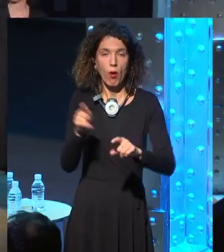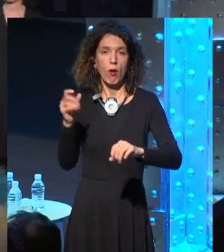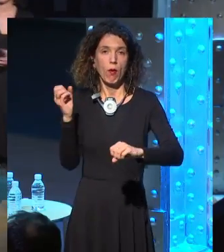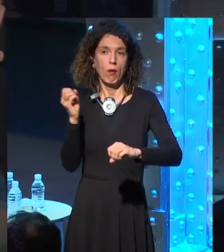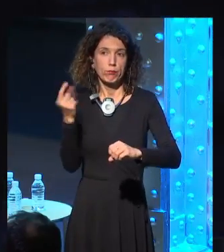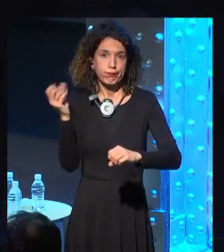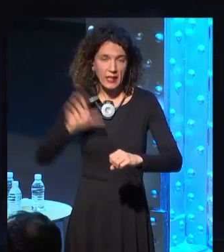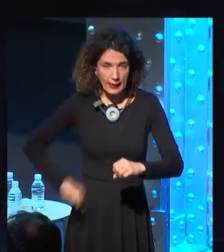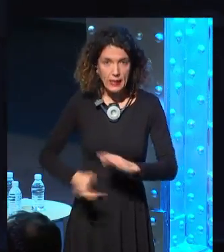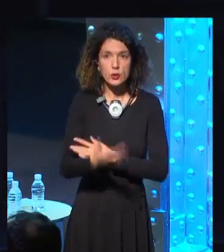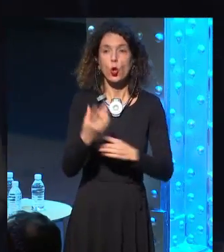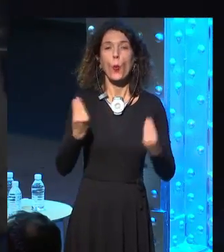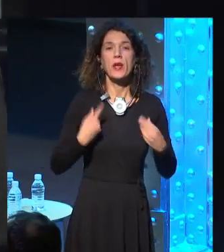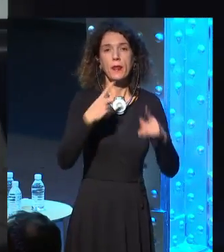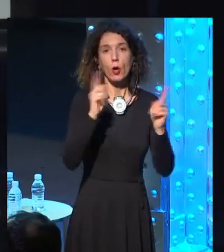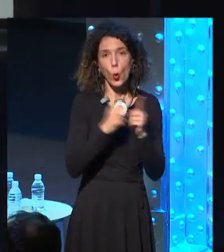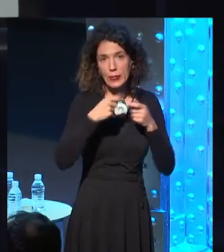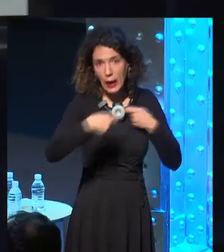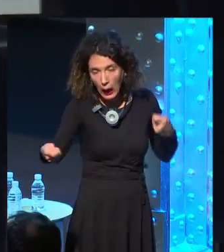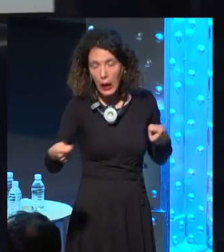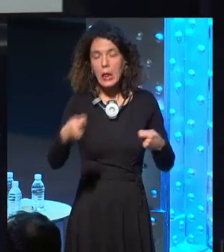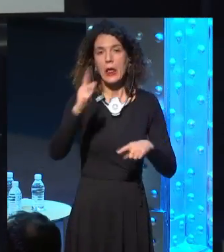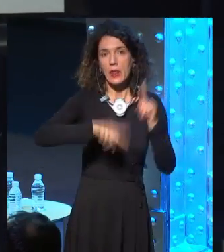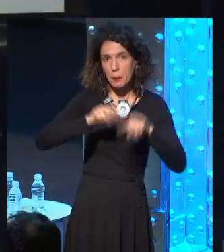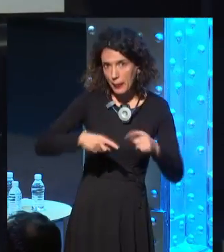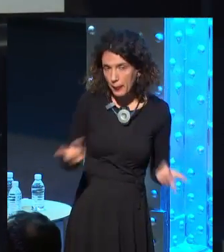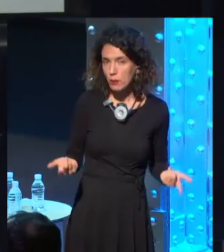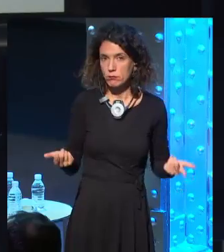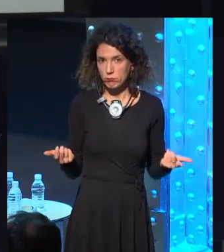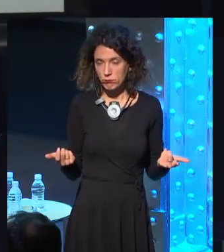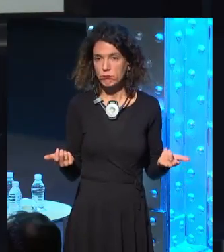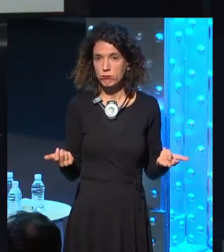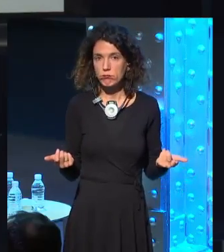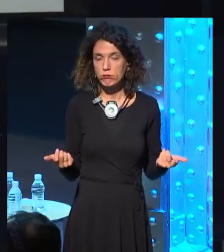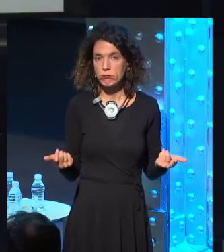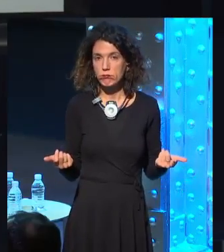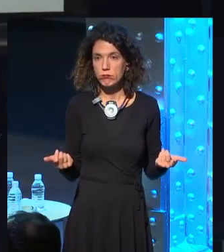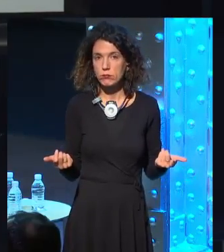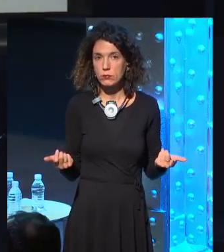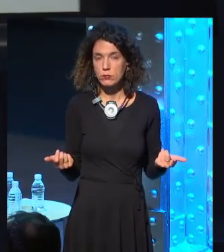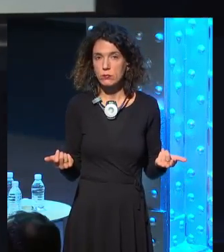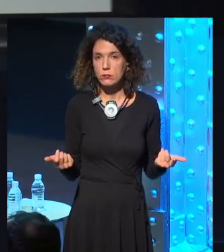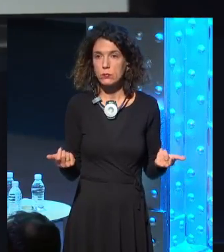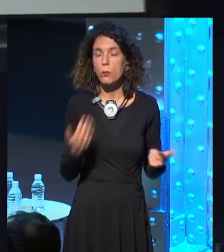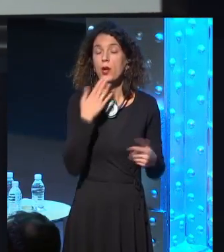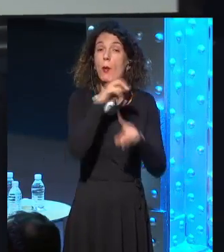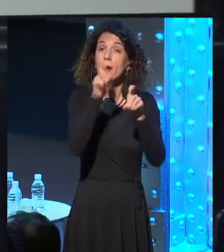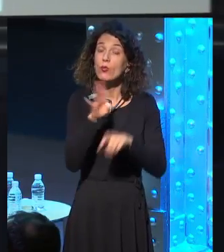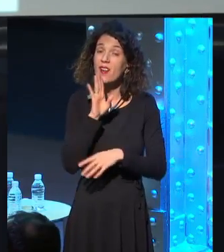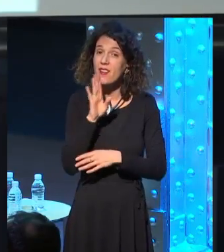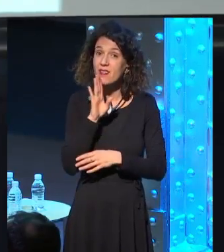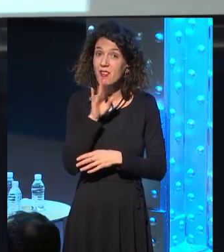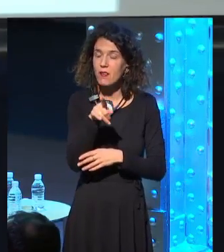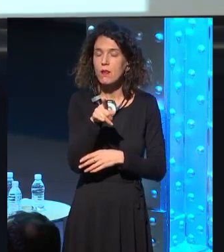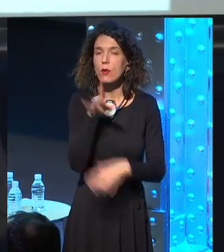of citizenship and a human right in a way. And actually, questions like these